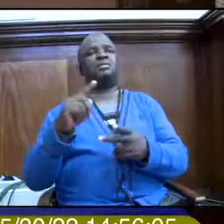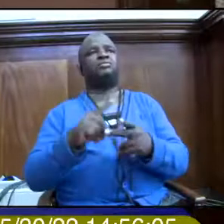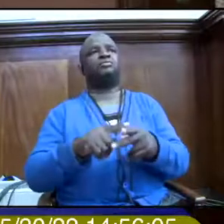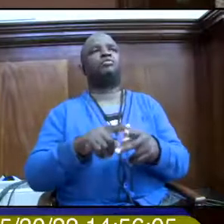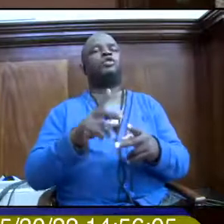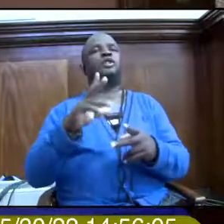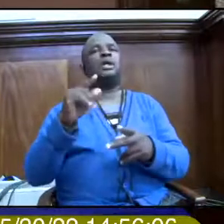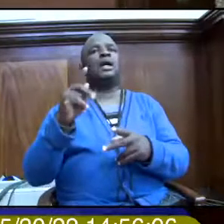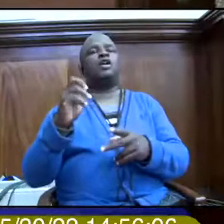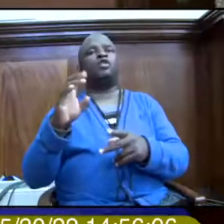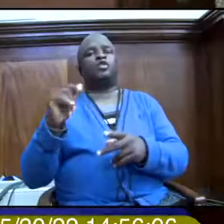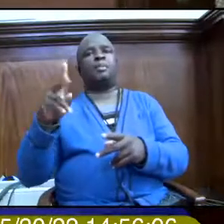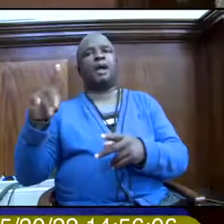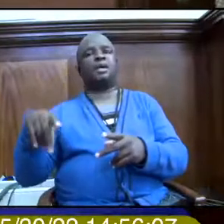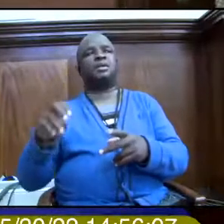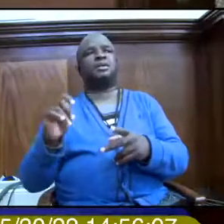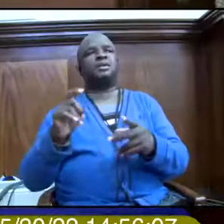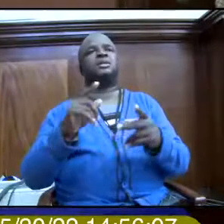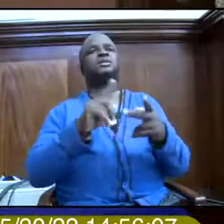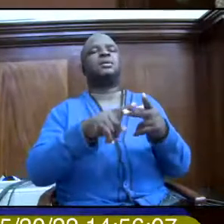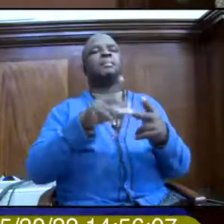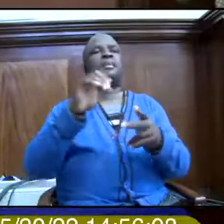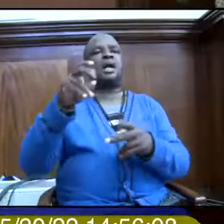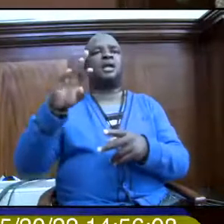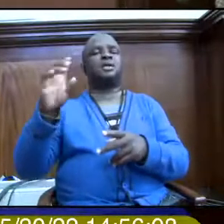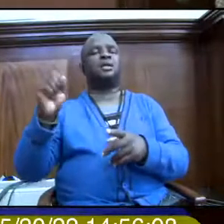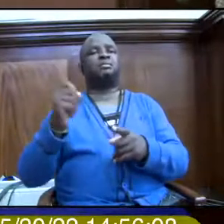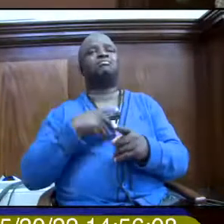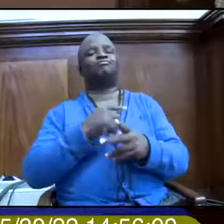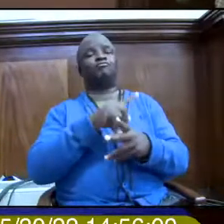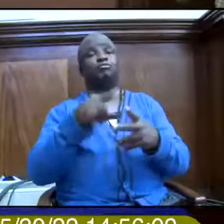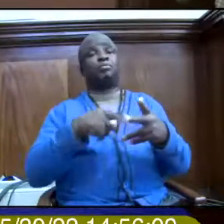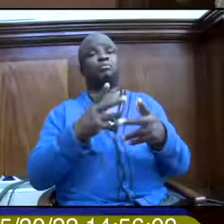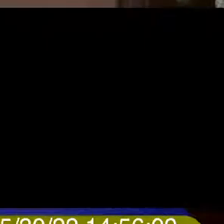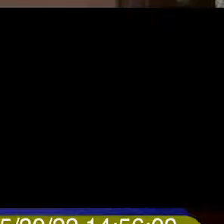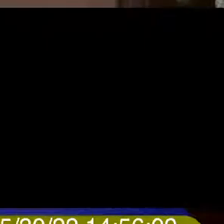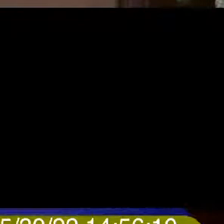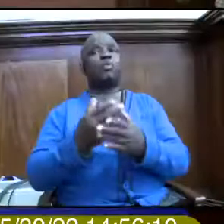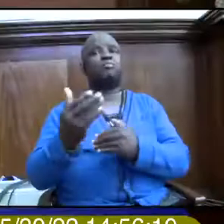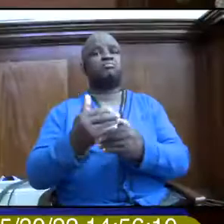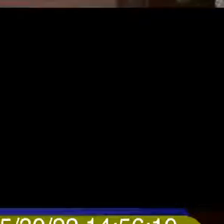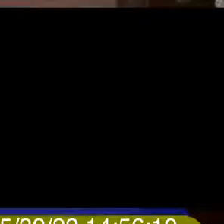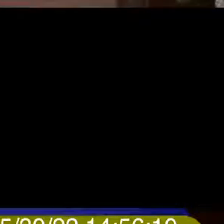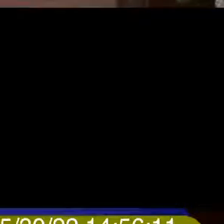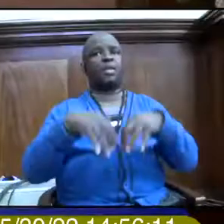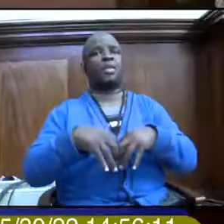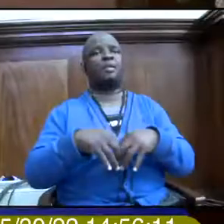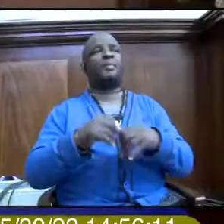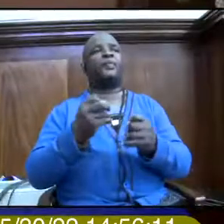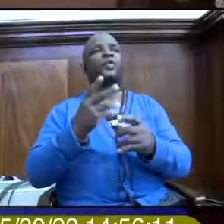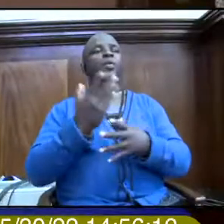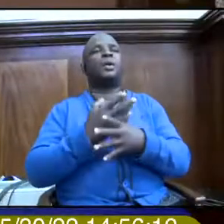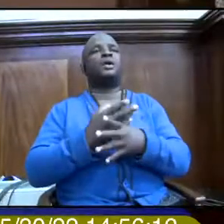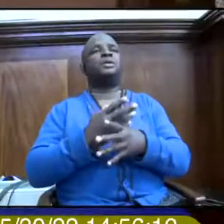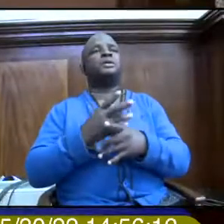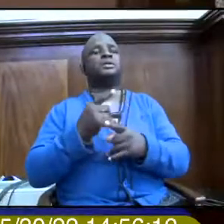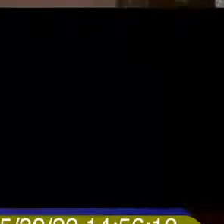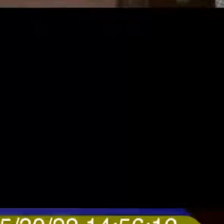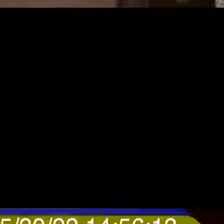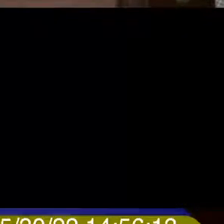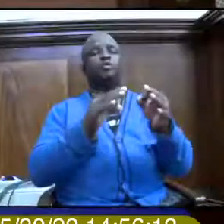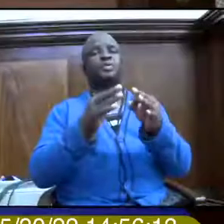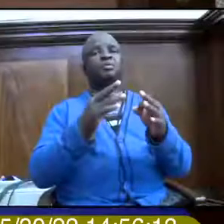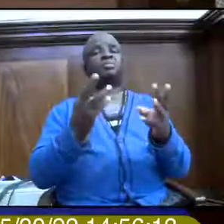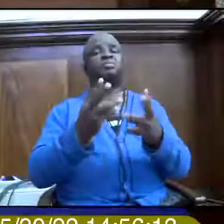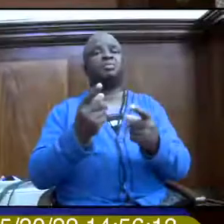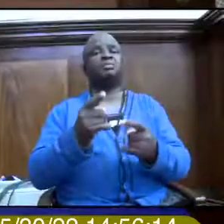plaza are all in their knees with more workers jobs and services to the poor on